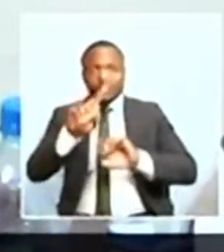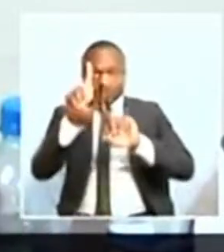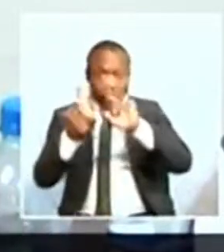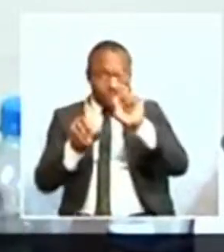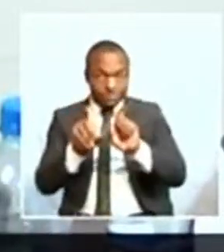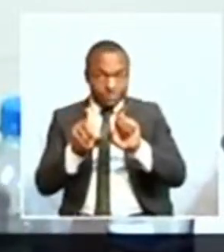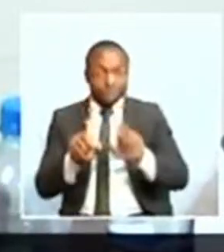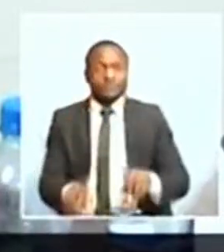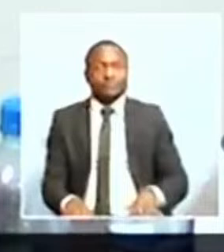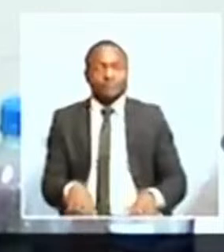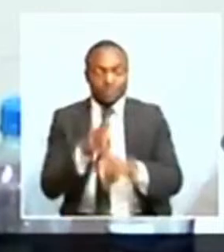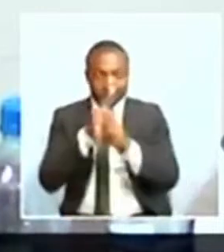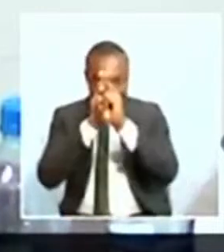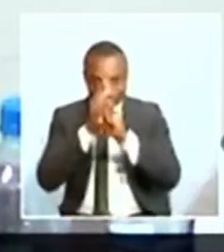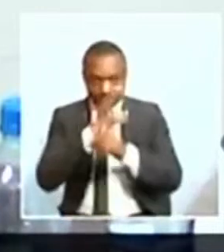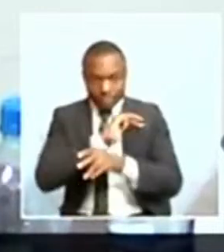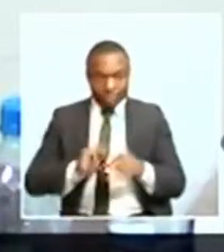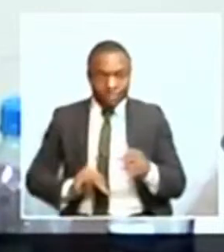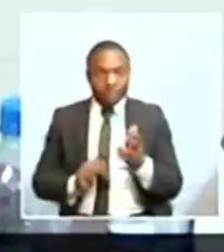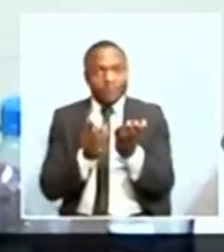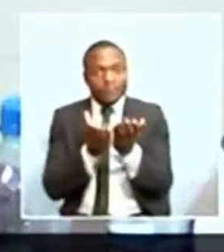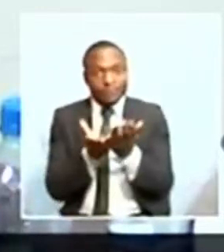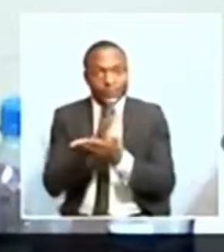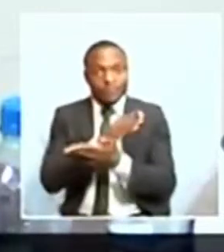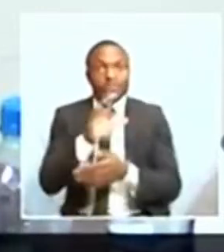clarifications, honorable members, let's go to page 9.